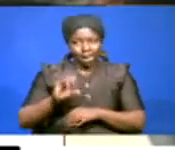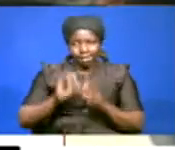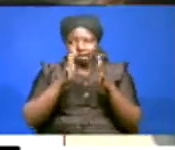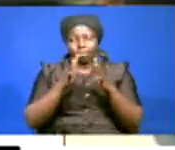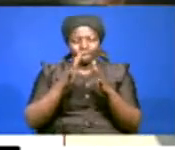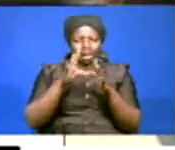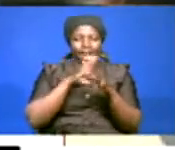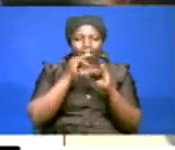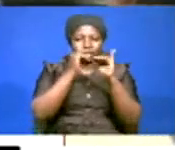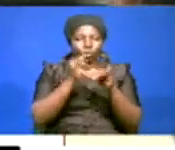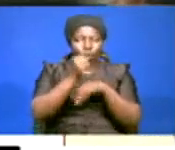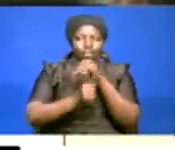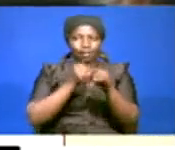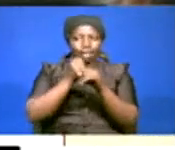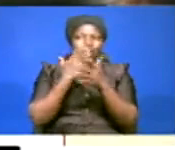Tulikuwa